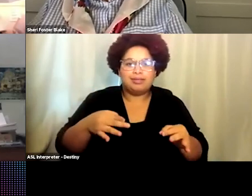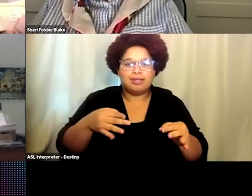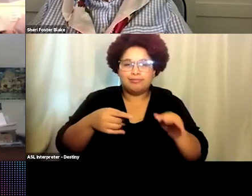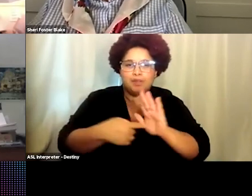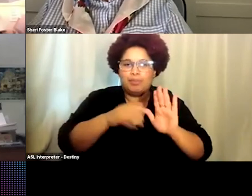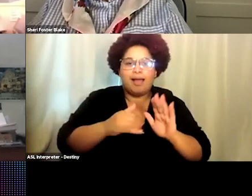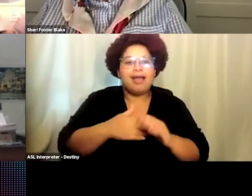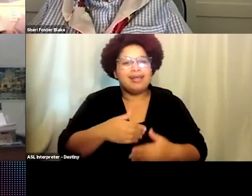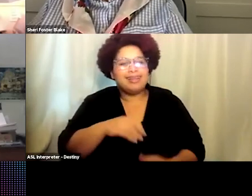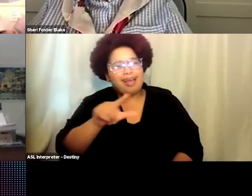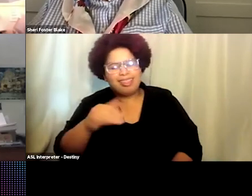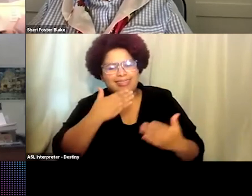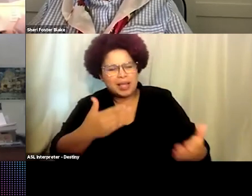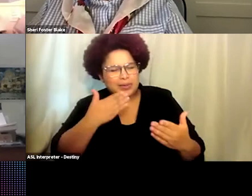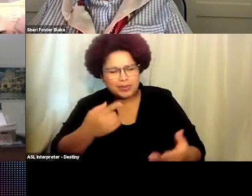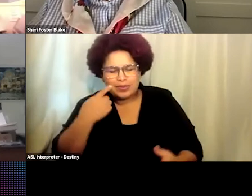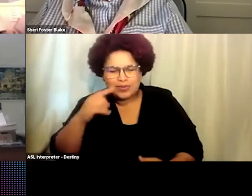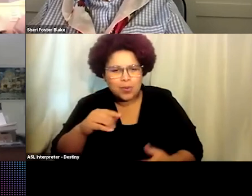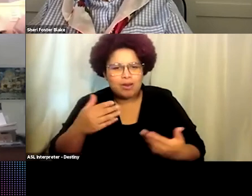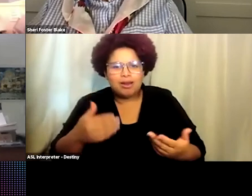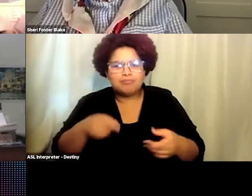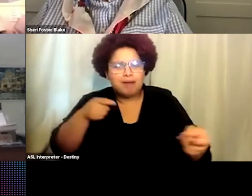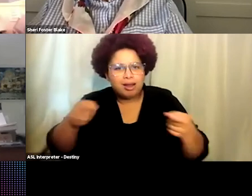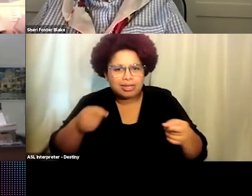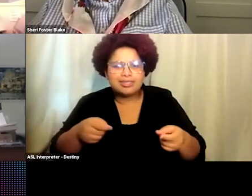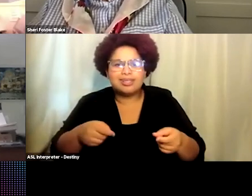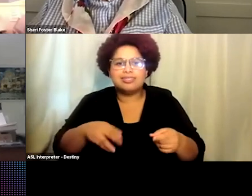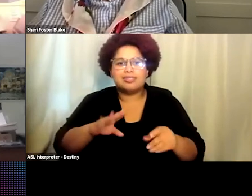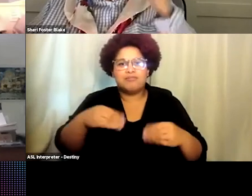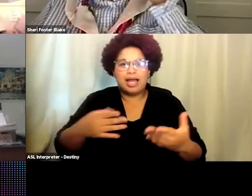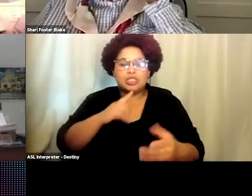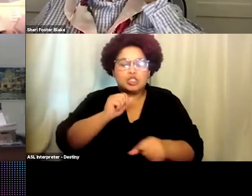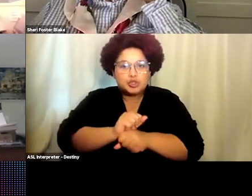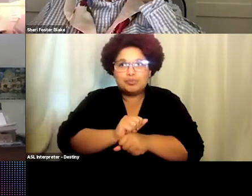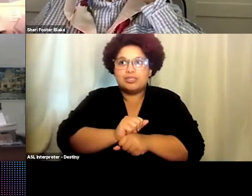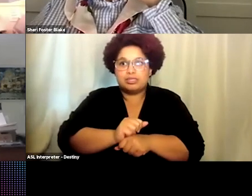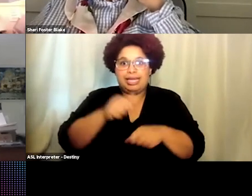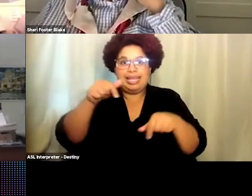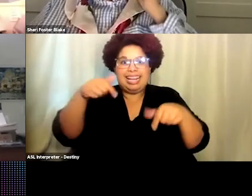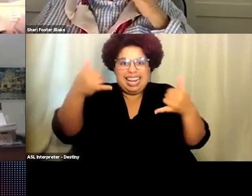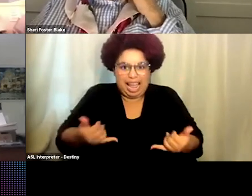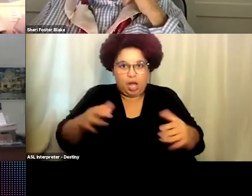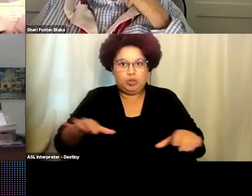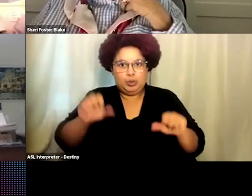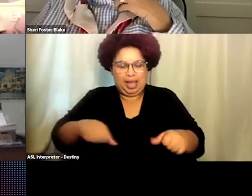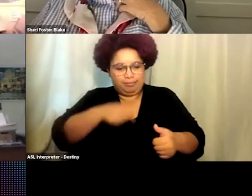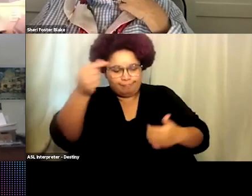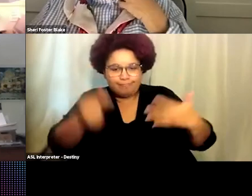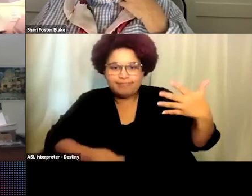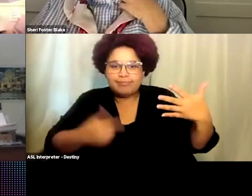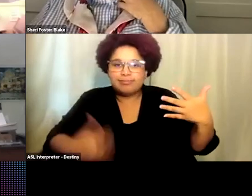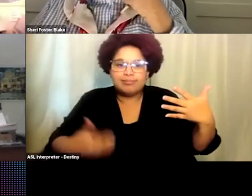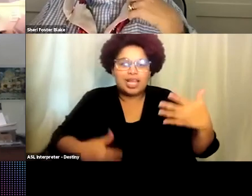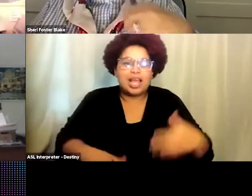really fantastic panel with some actual tangible things that people can do. I always appreciate that. Jackie and Lee, your introductory